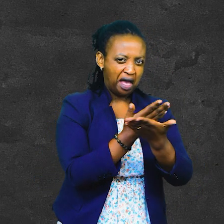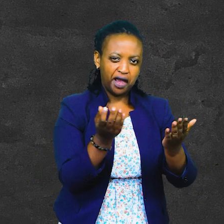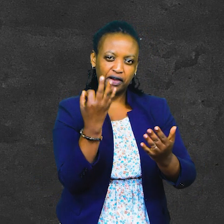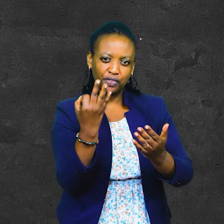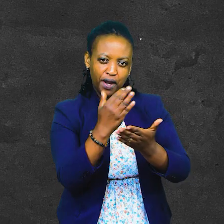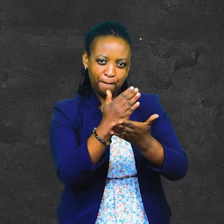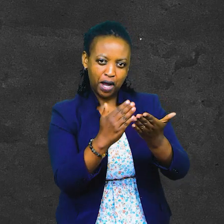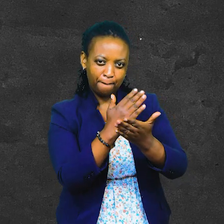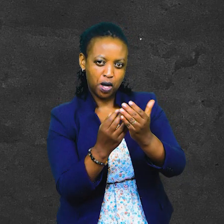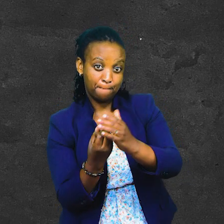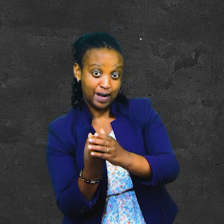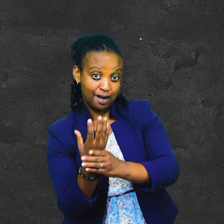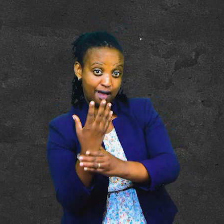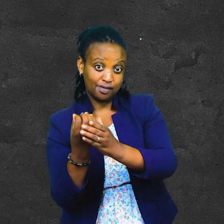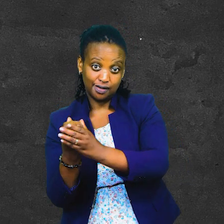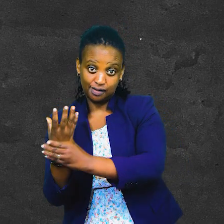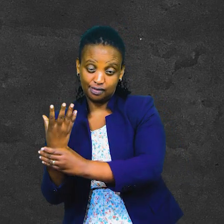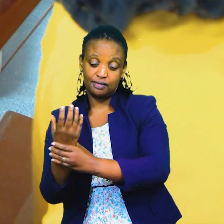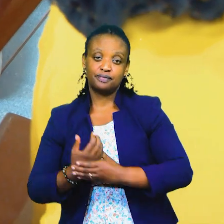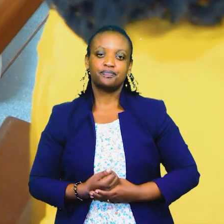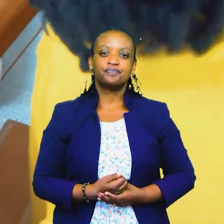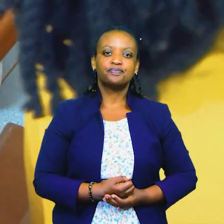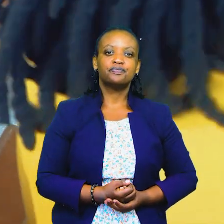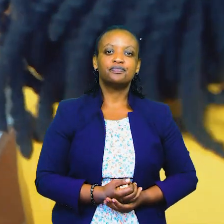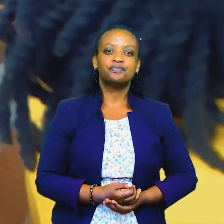identify any 3 parts of a plant.